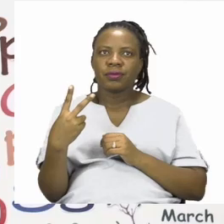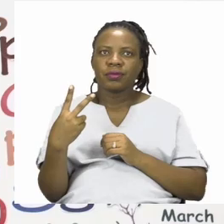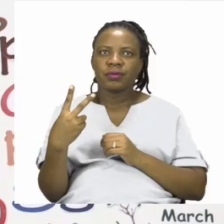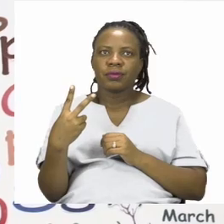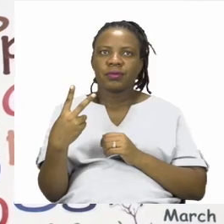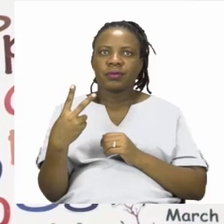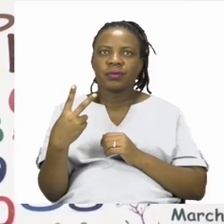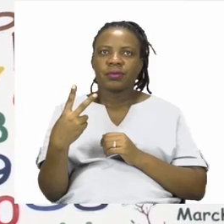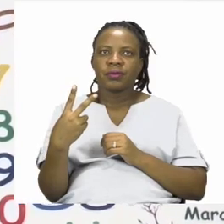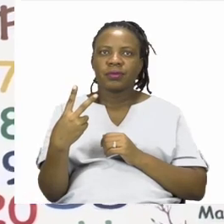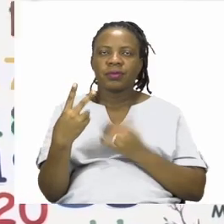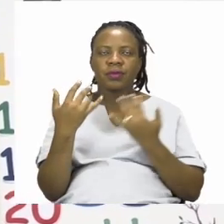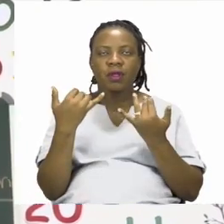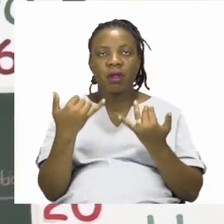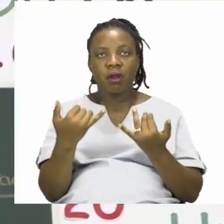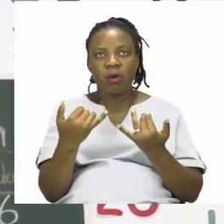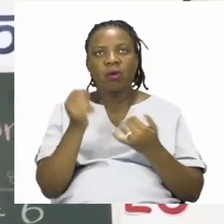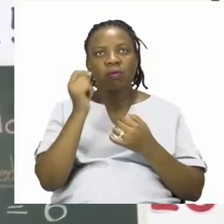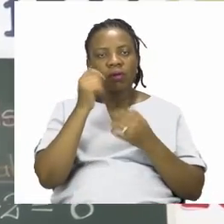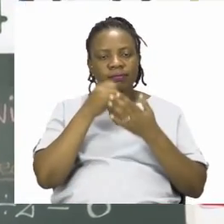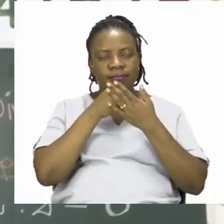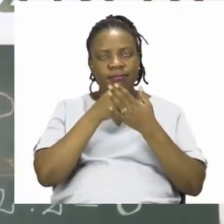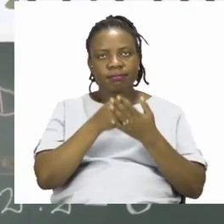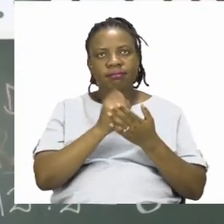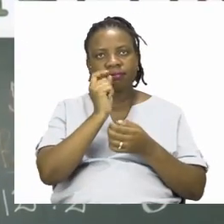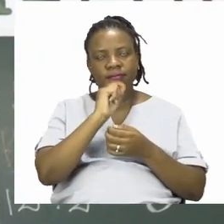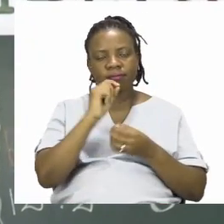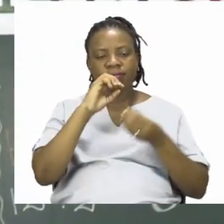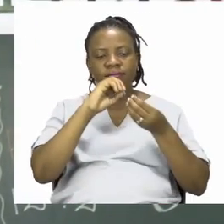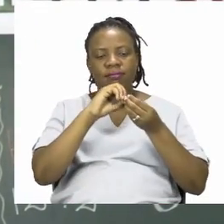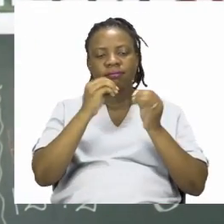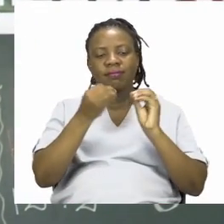in number 8. So